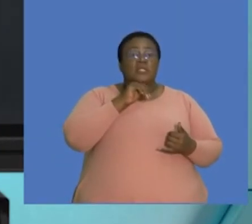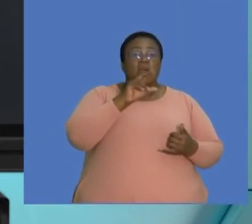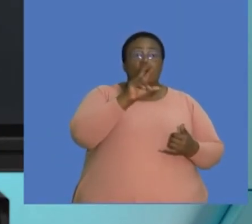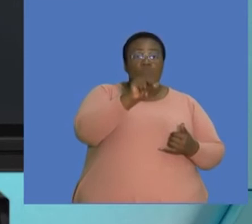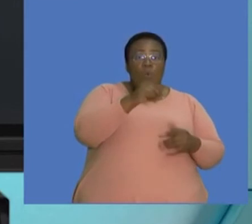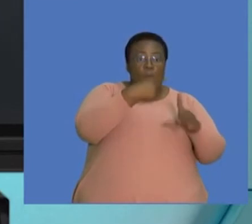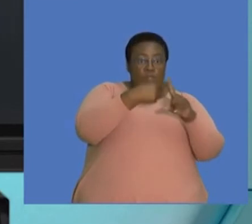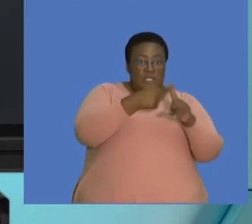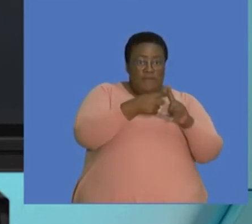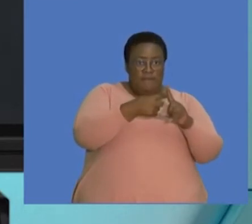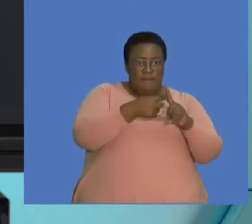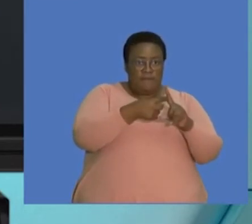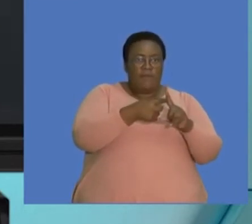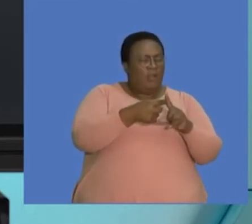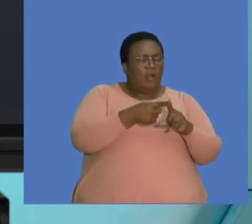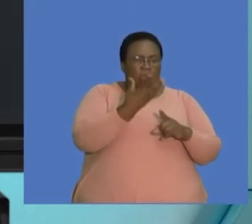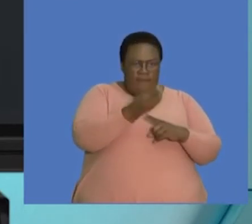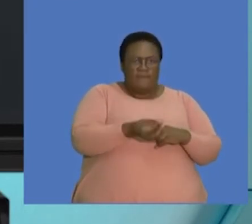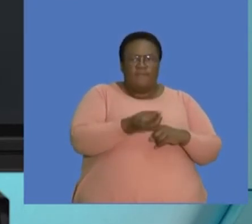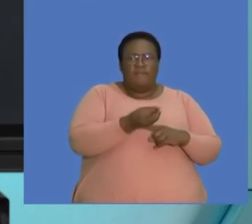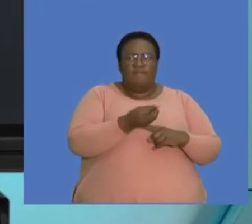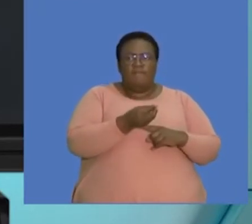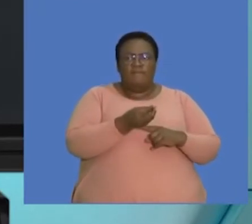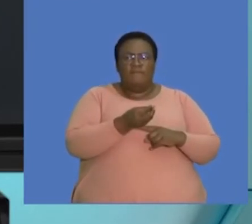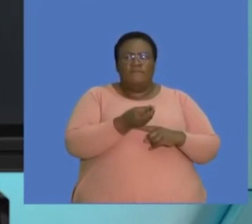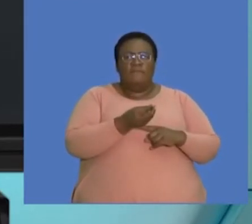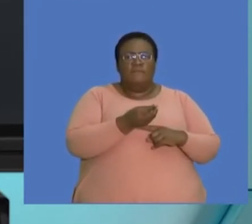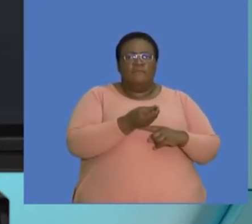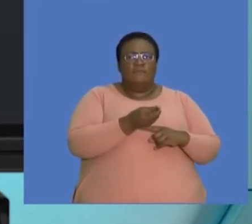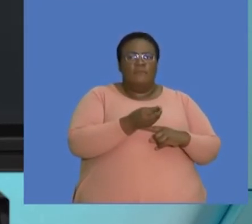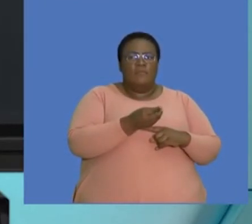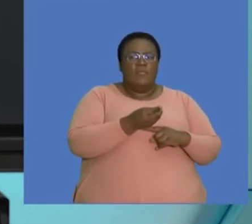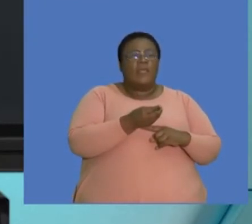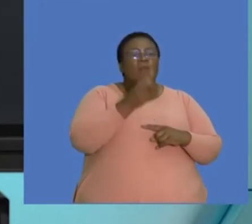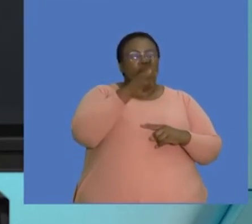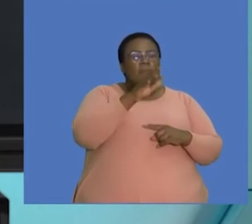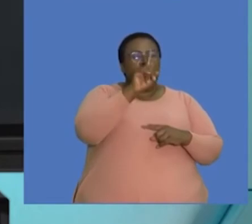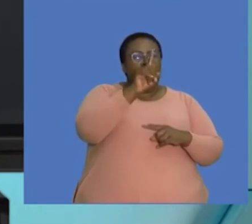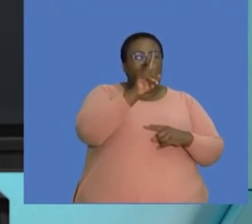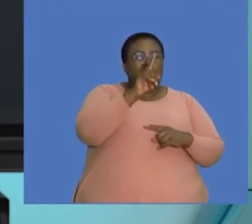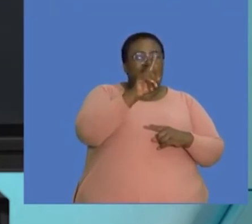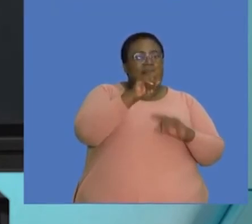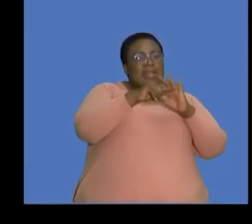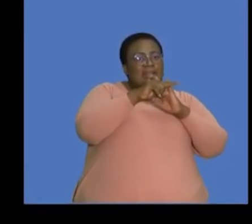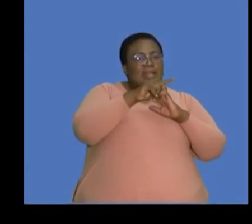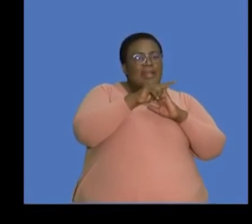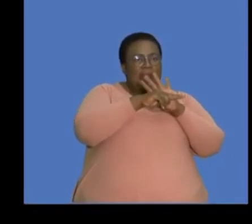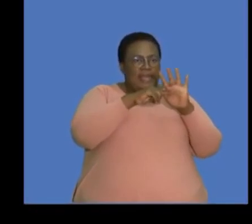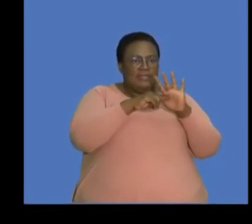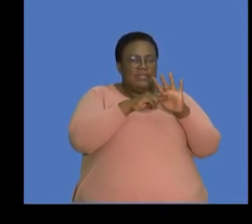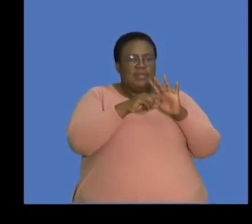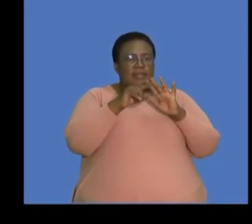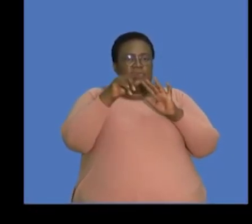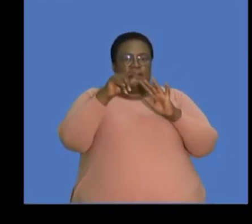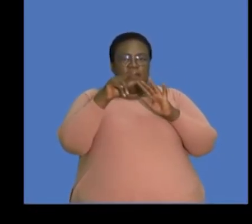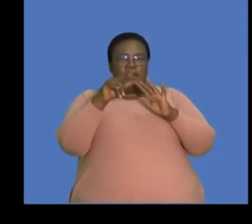positive charges. Definitely not. The number of positive charges is actually one less than those of protons. So what if